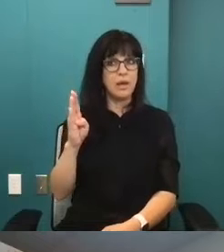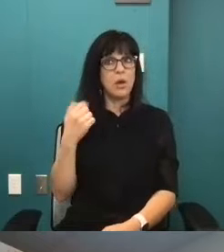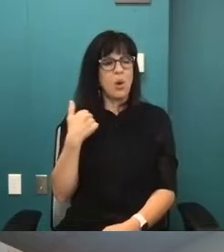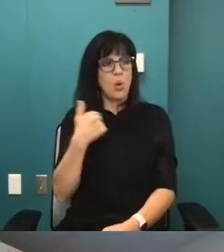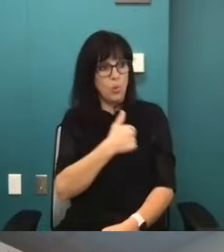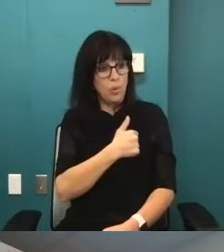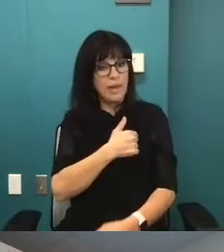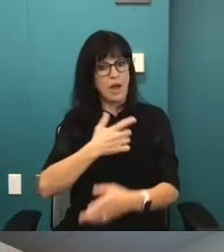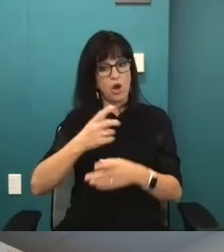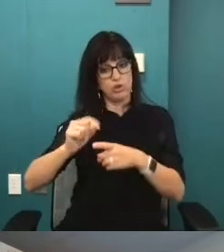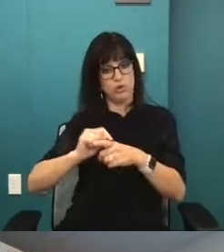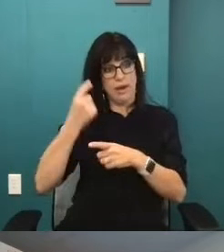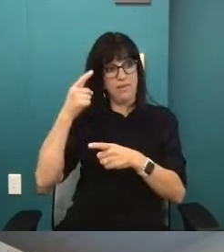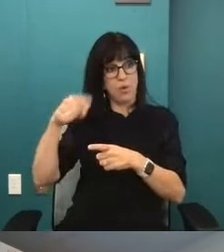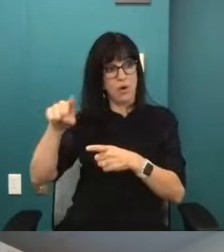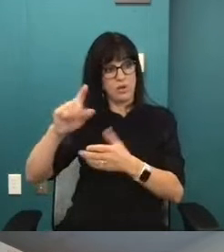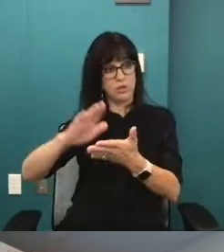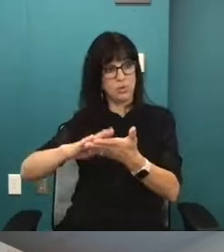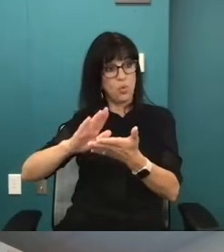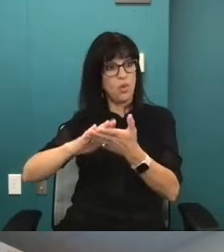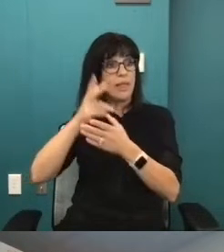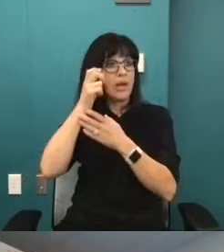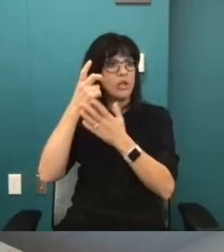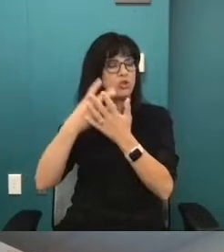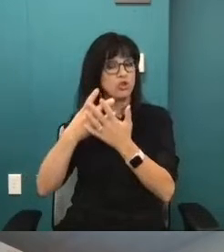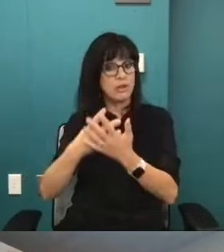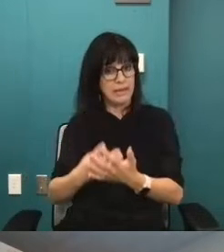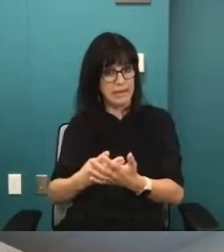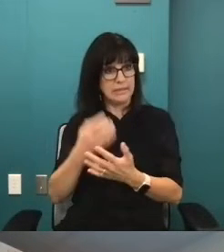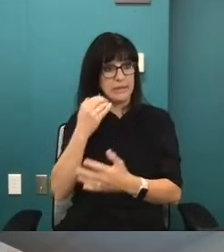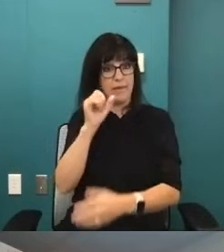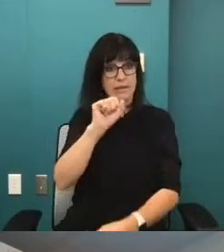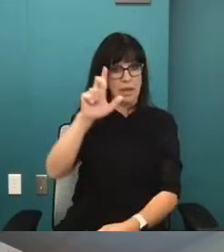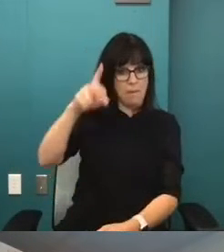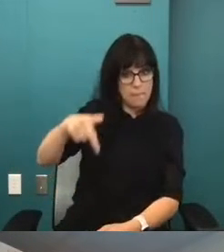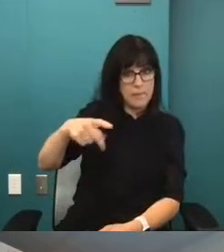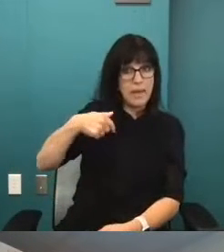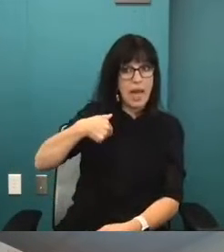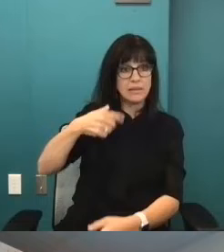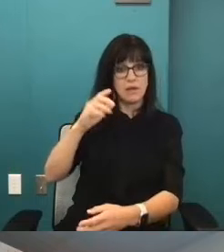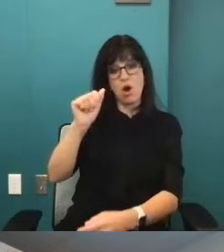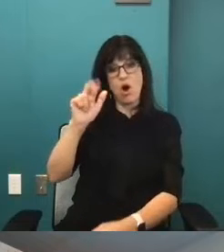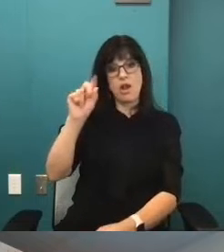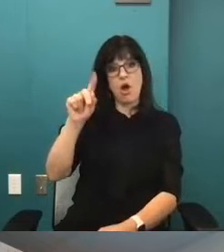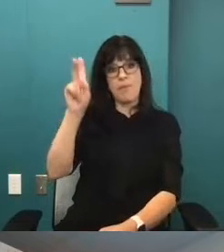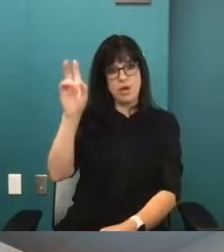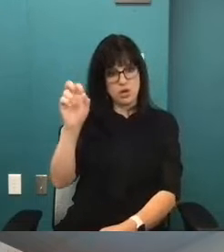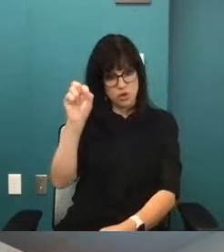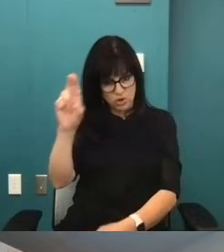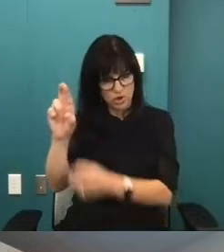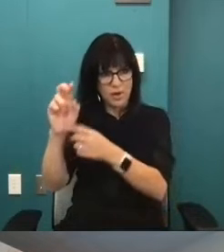doing trainings for school hearing screenings. So if an SLP has an audiometer and she doesn't know how to use